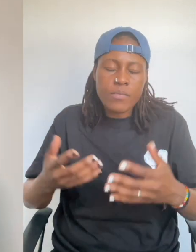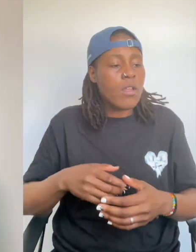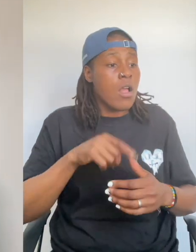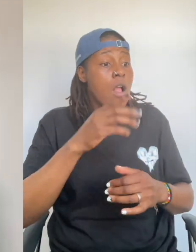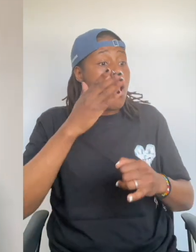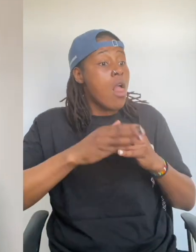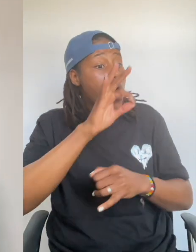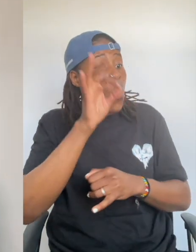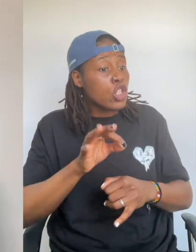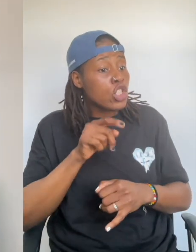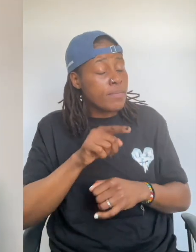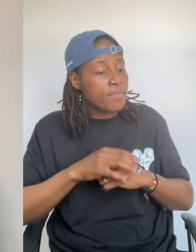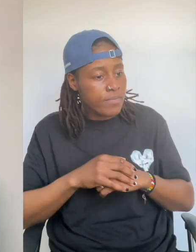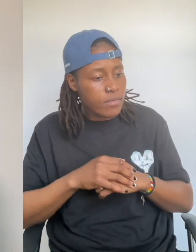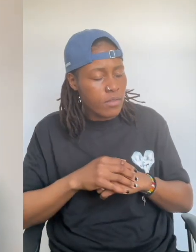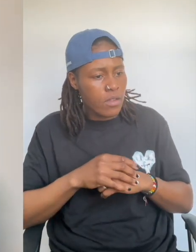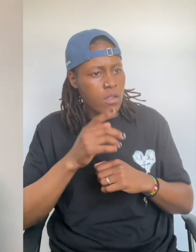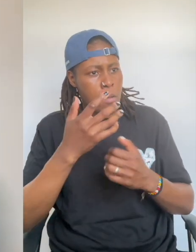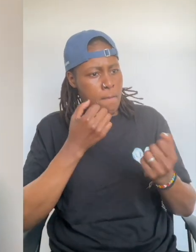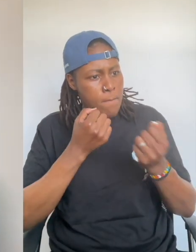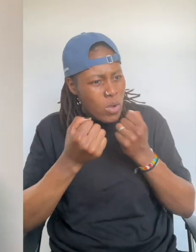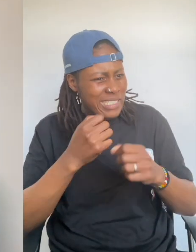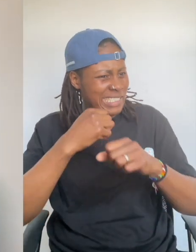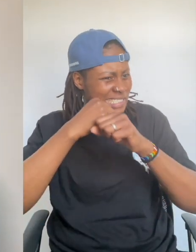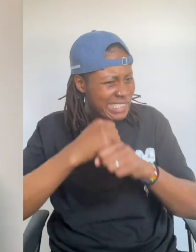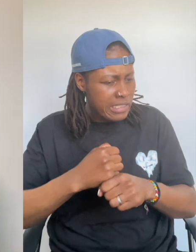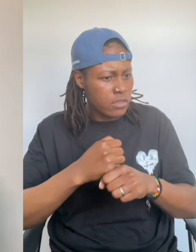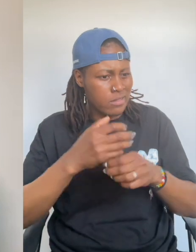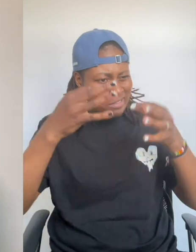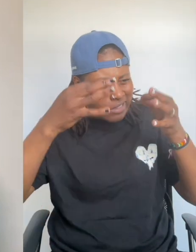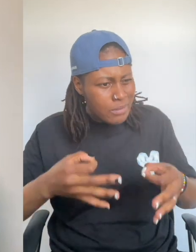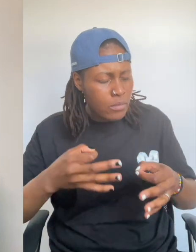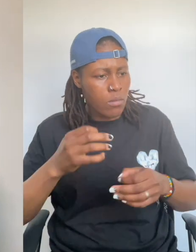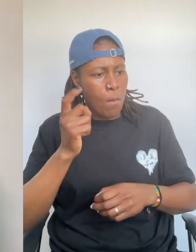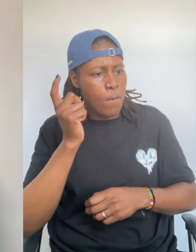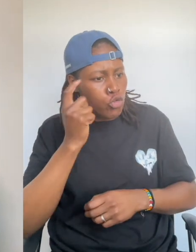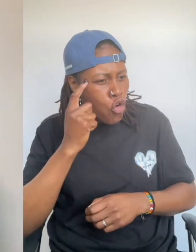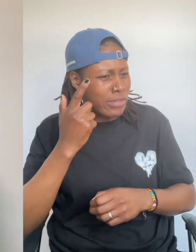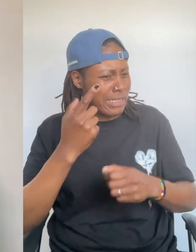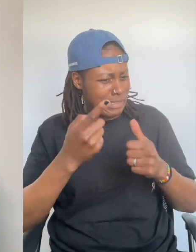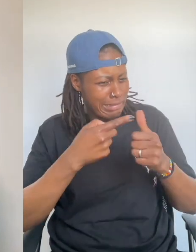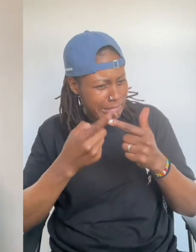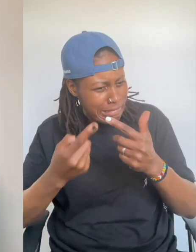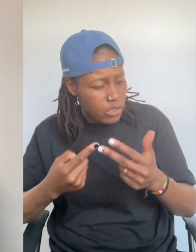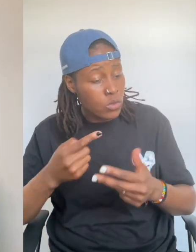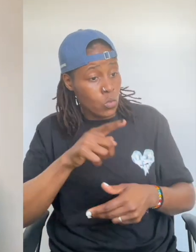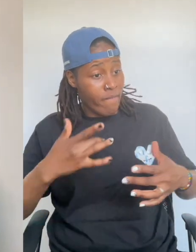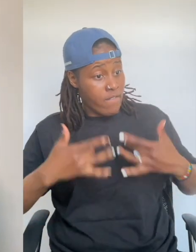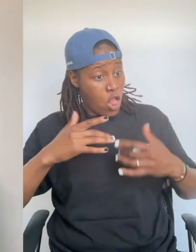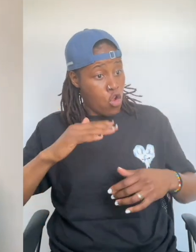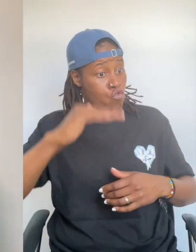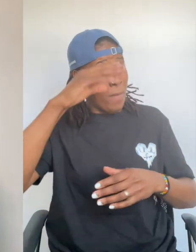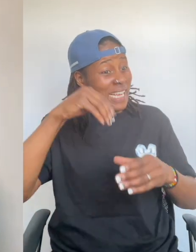question I was going to ask you is boxing, you need dedication, discipline, maturity, etc. Do you think growing up in a